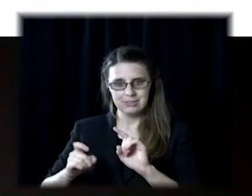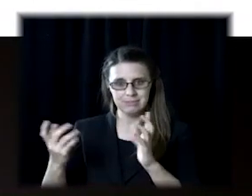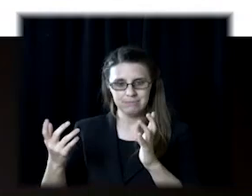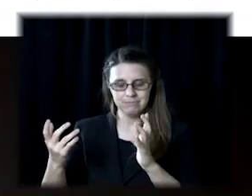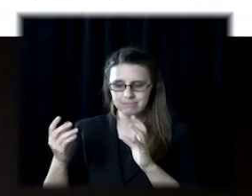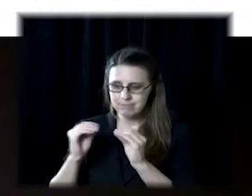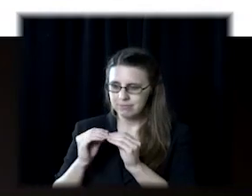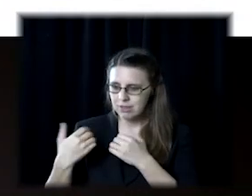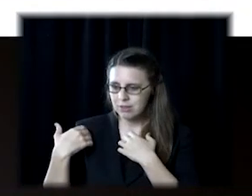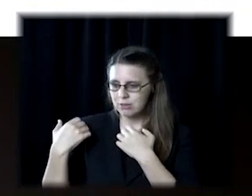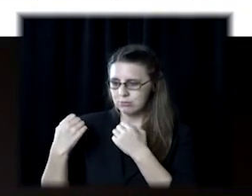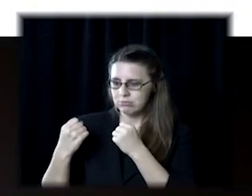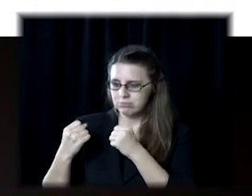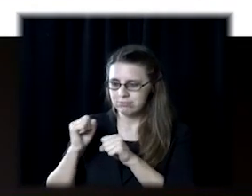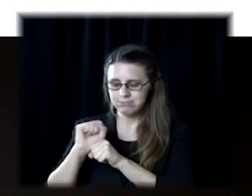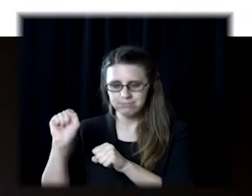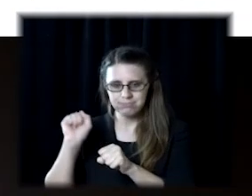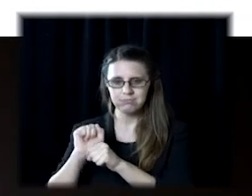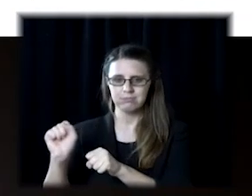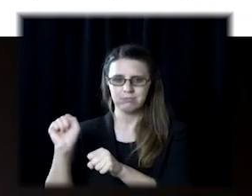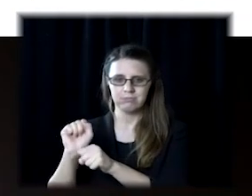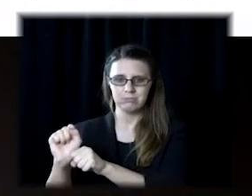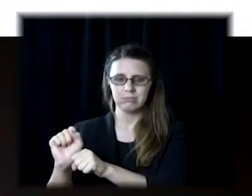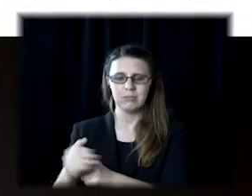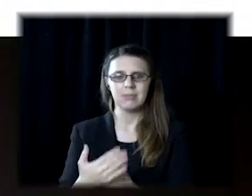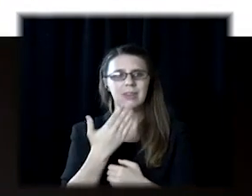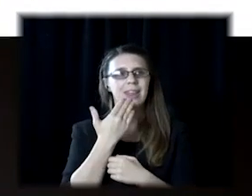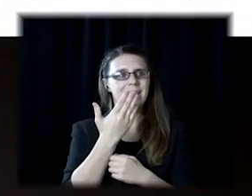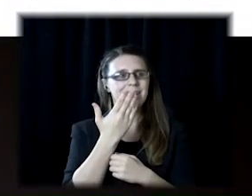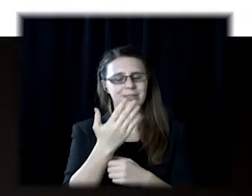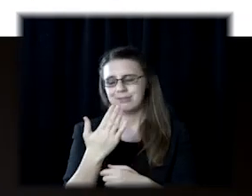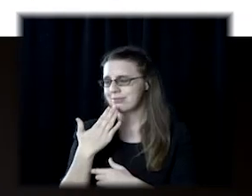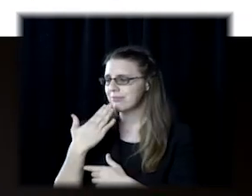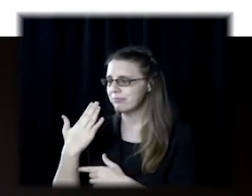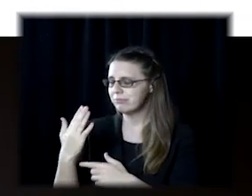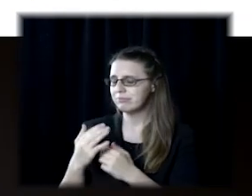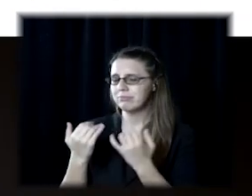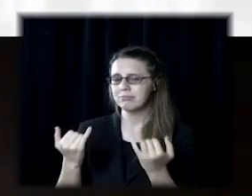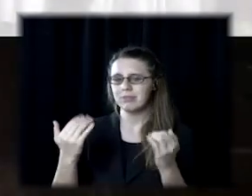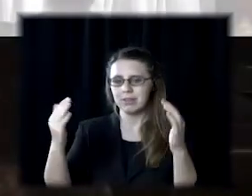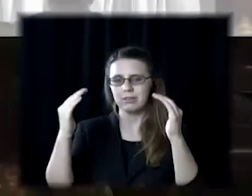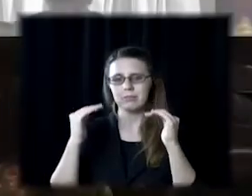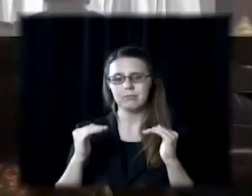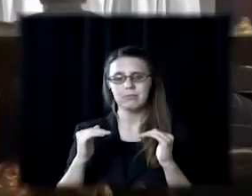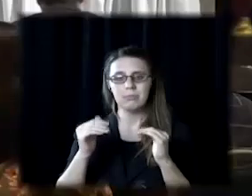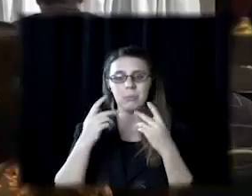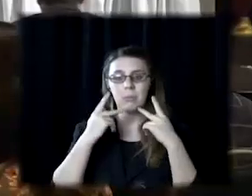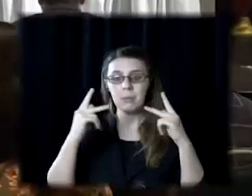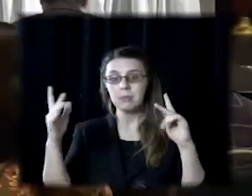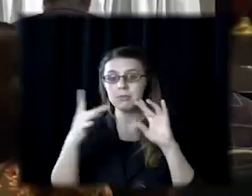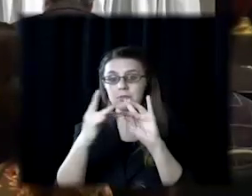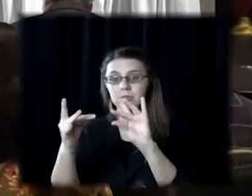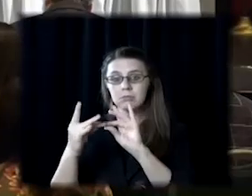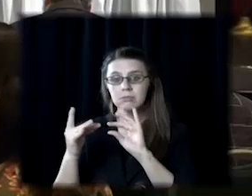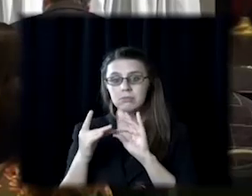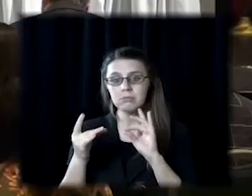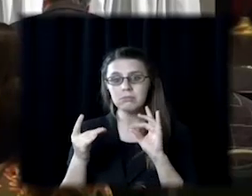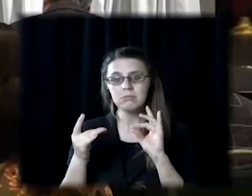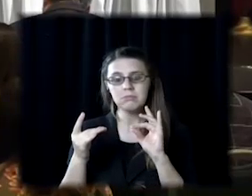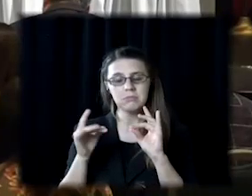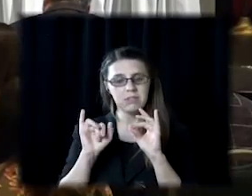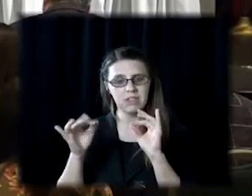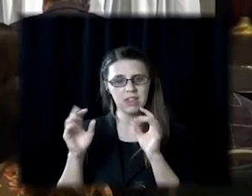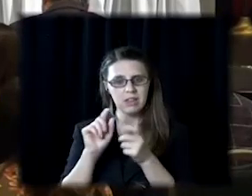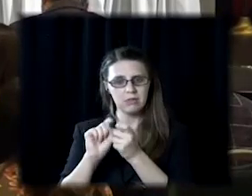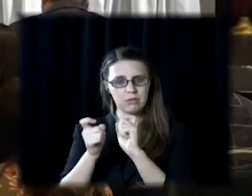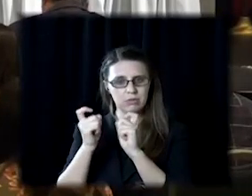work. Thank you, Mr. Chairman. Thank you, Mr. Esco. Let's move on to public comment on the said proposed